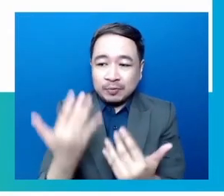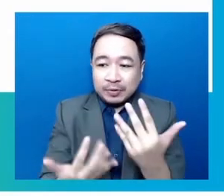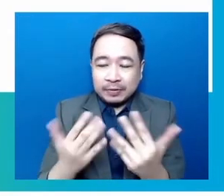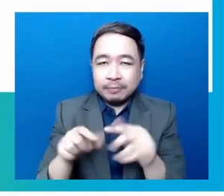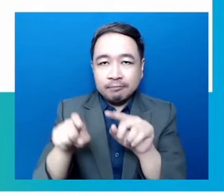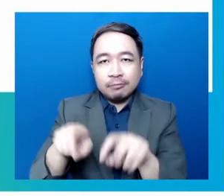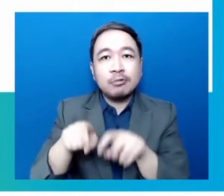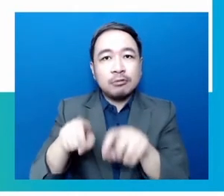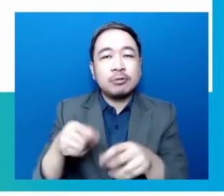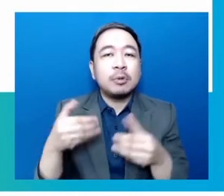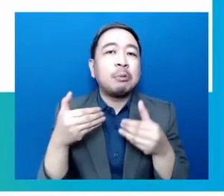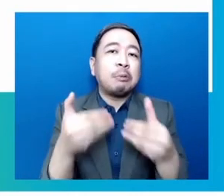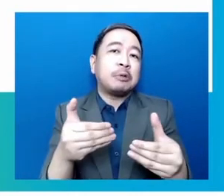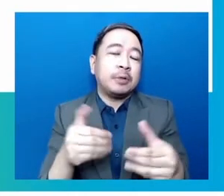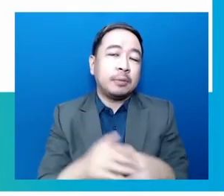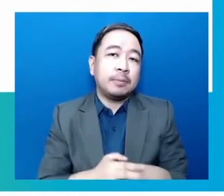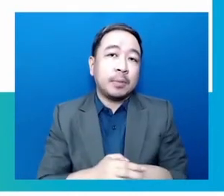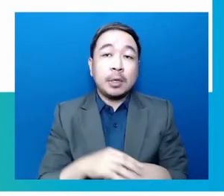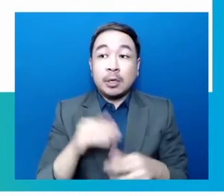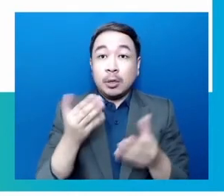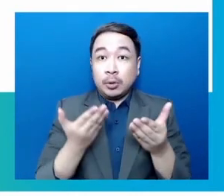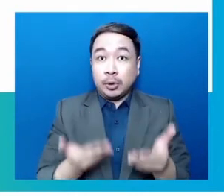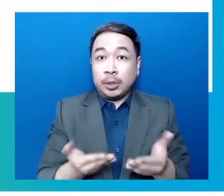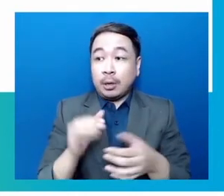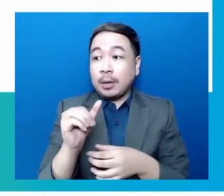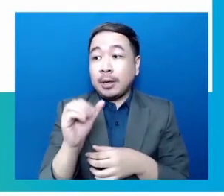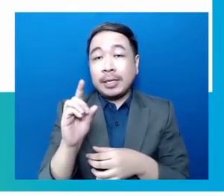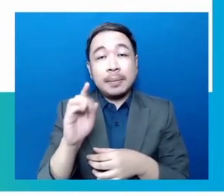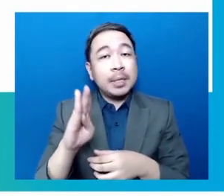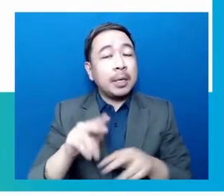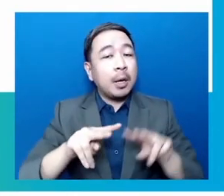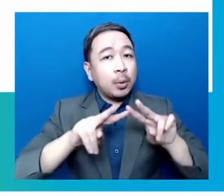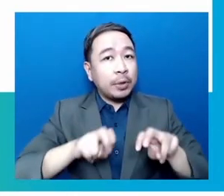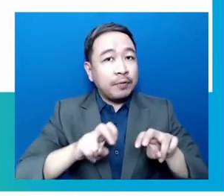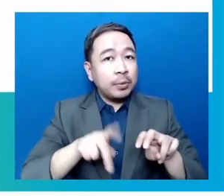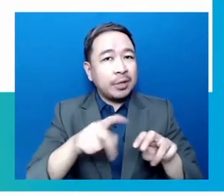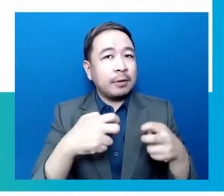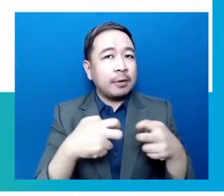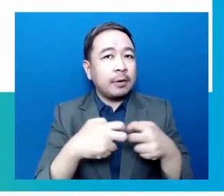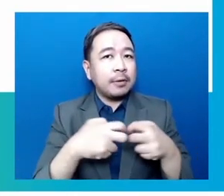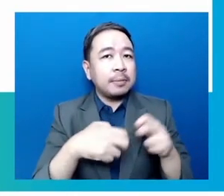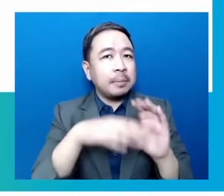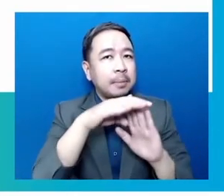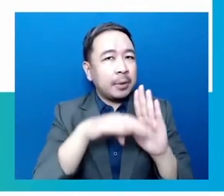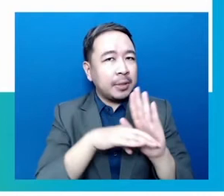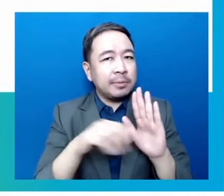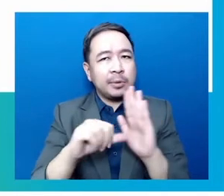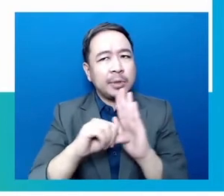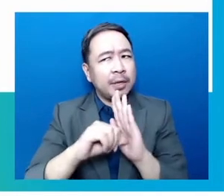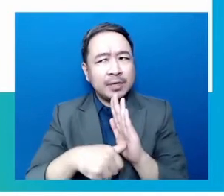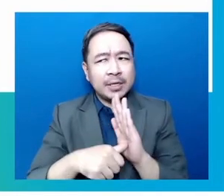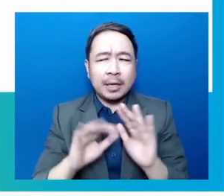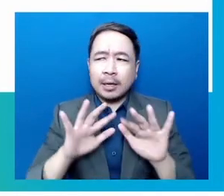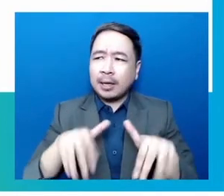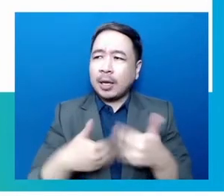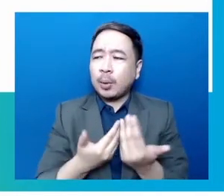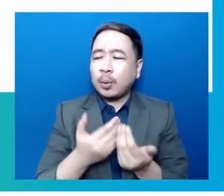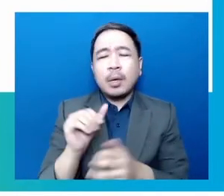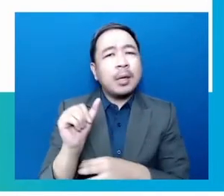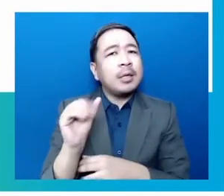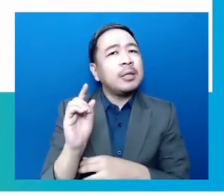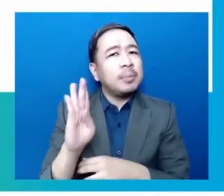Today, as the bank reviews its energy policy, we want to emphasize how the ADB has set a clean energy agenda in